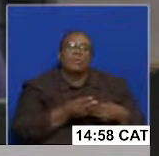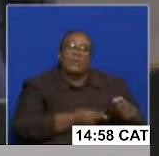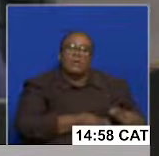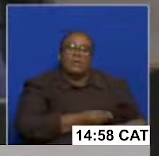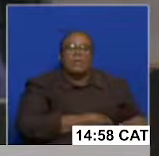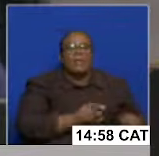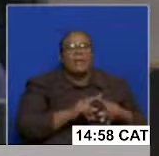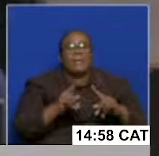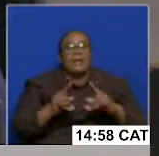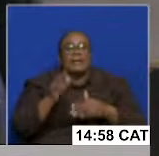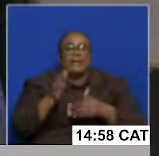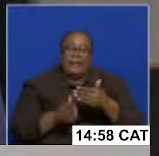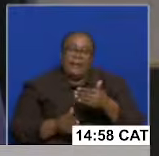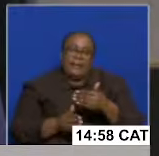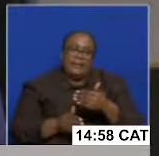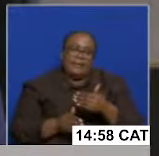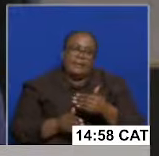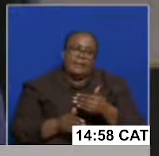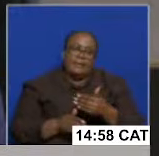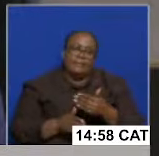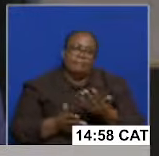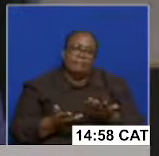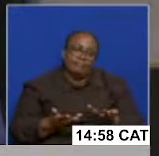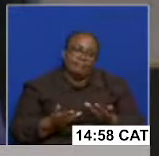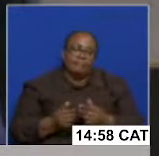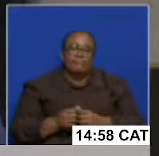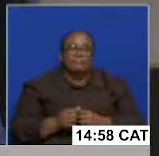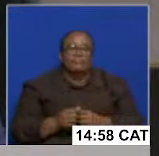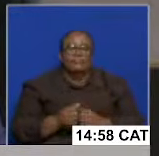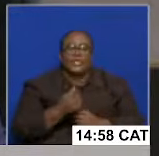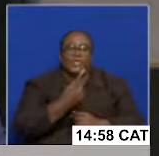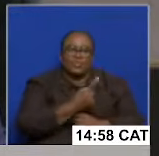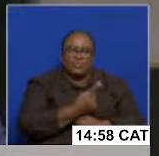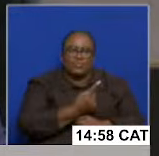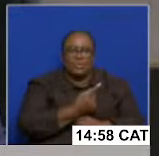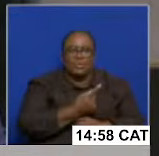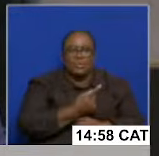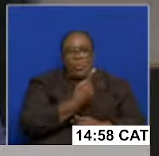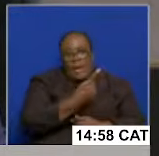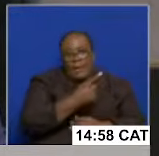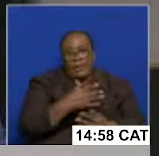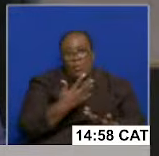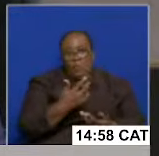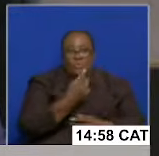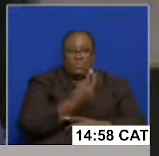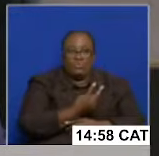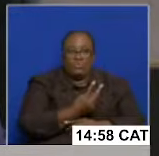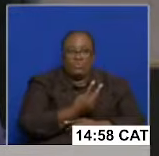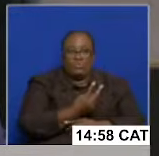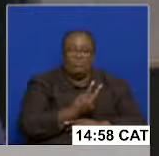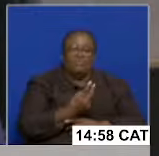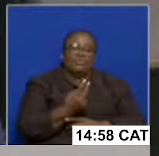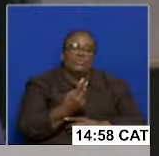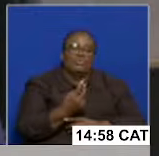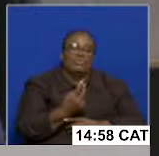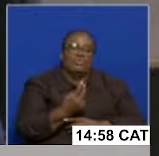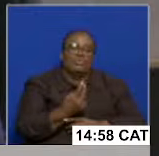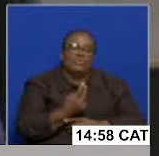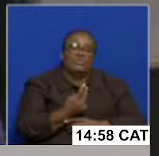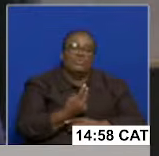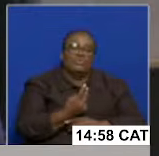that either two or at least one of the thieves then kept some of the